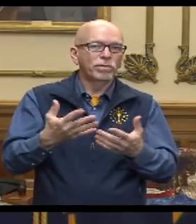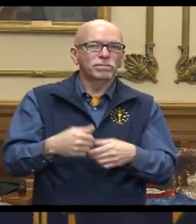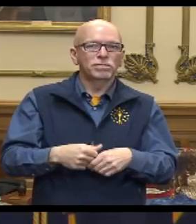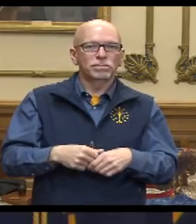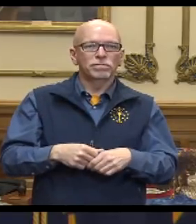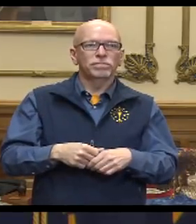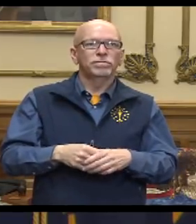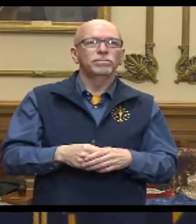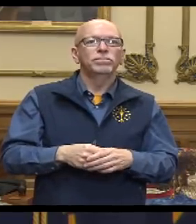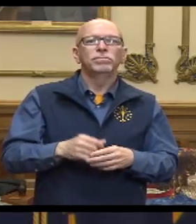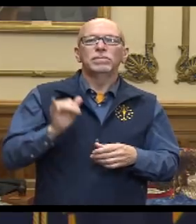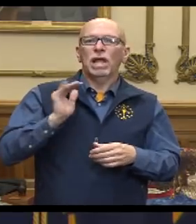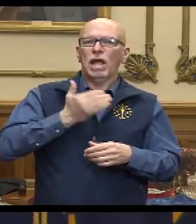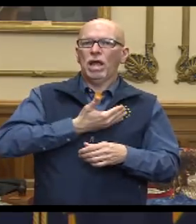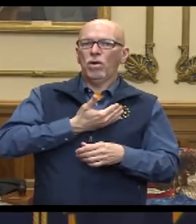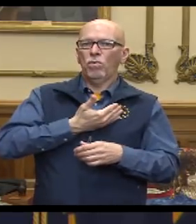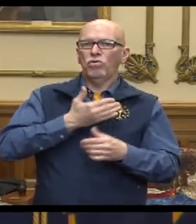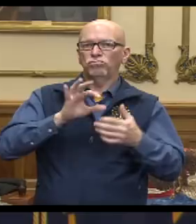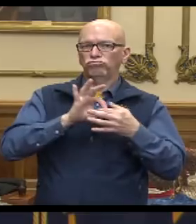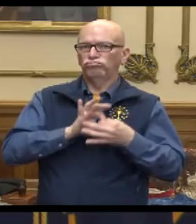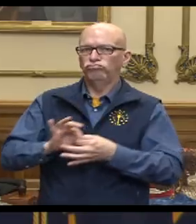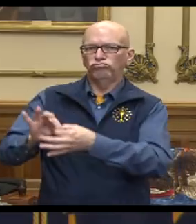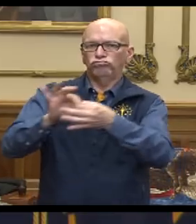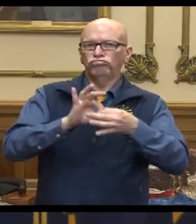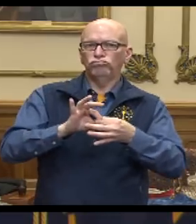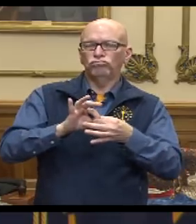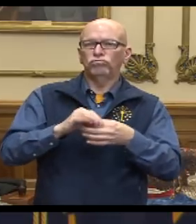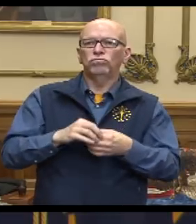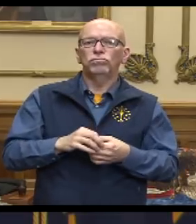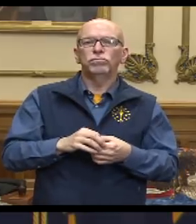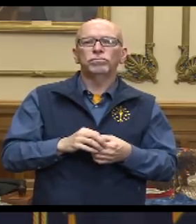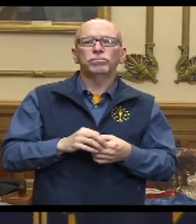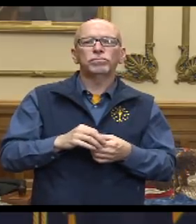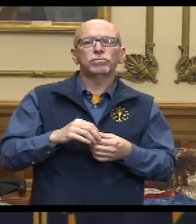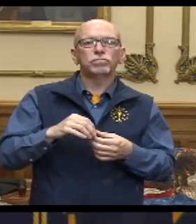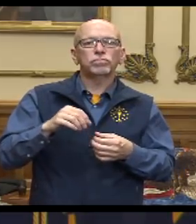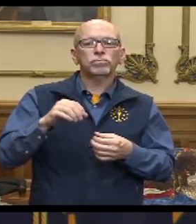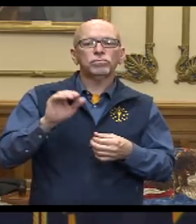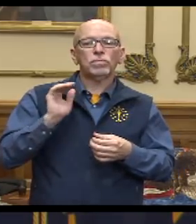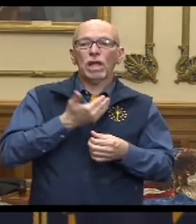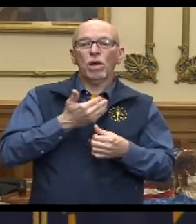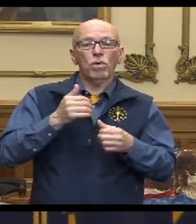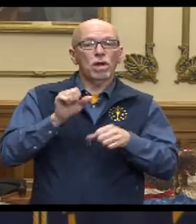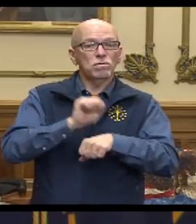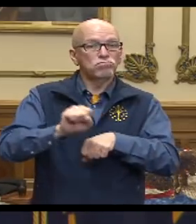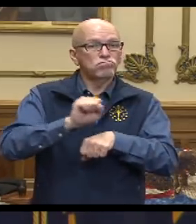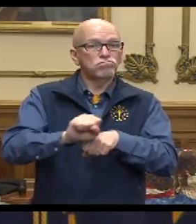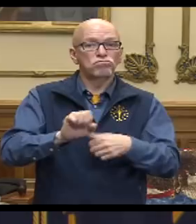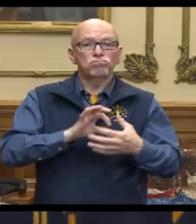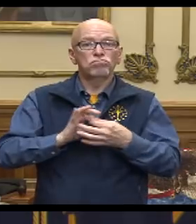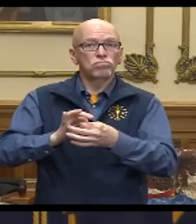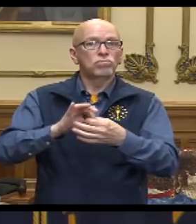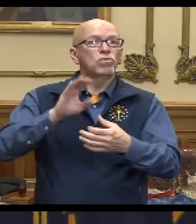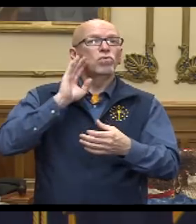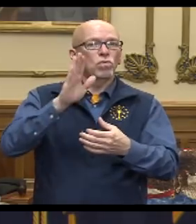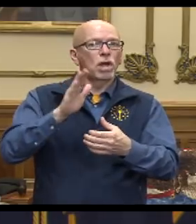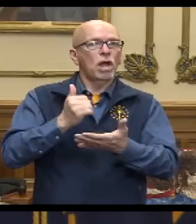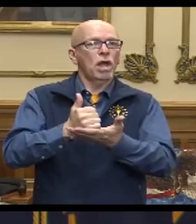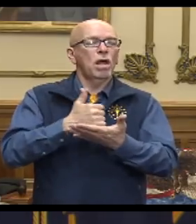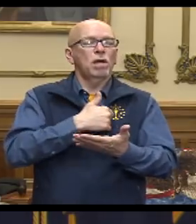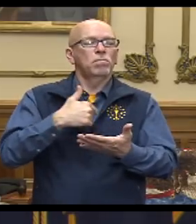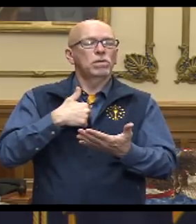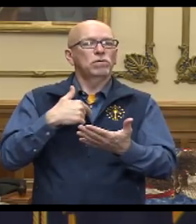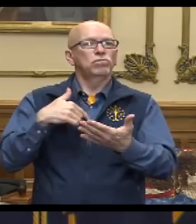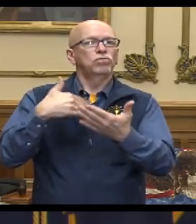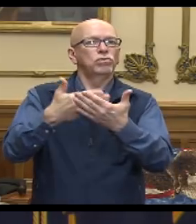is with our collective efforts. Those efforts will help us reach the goal of